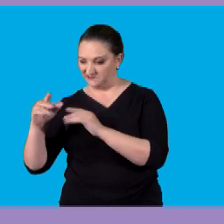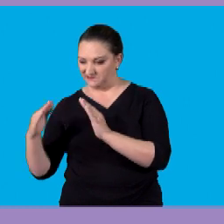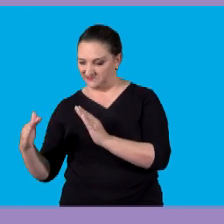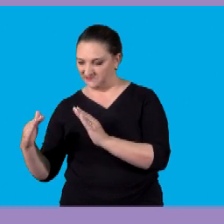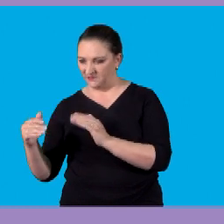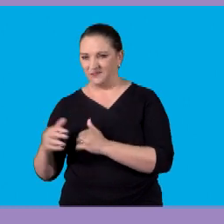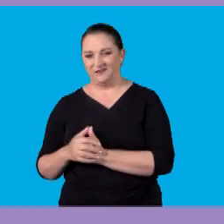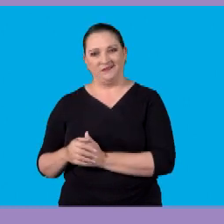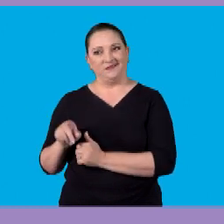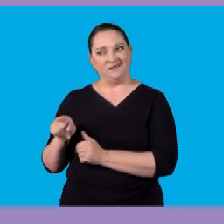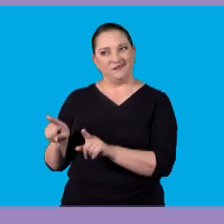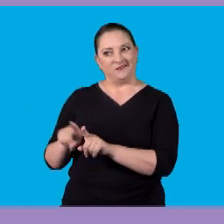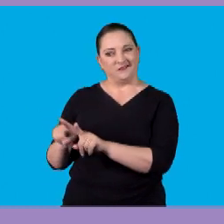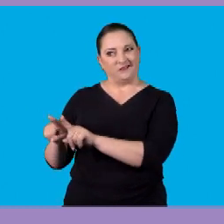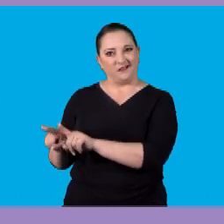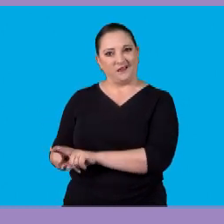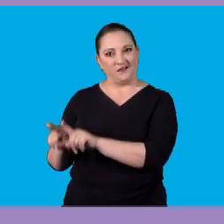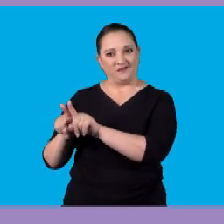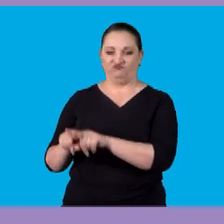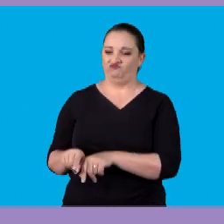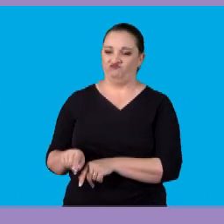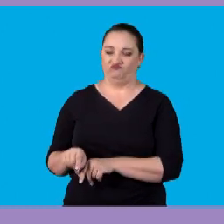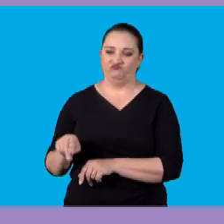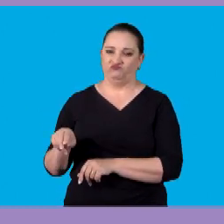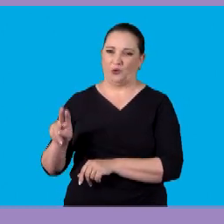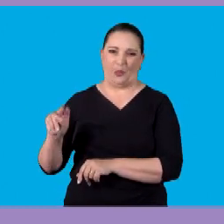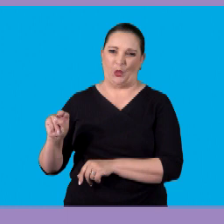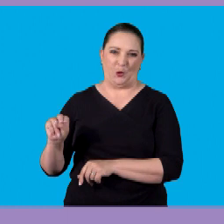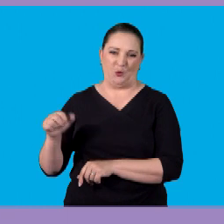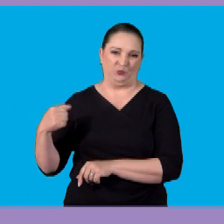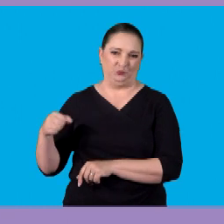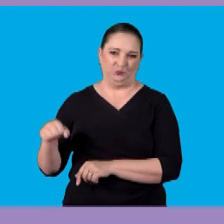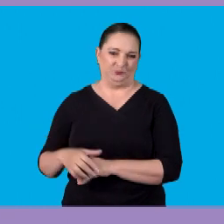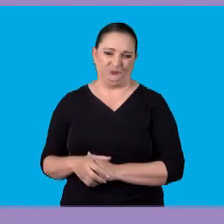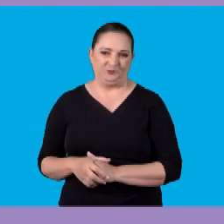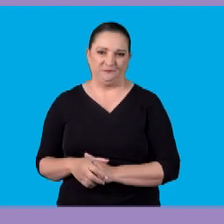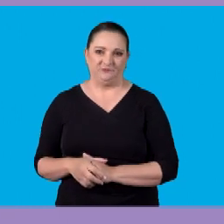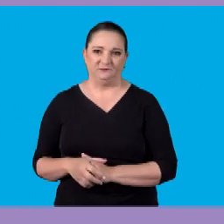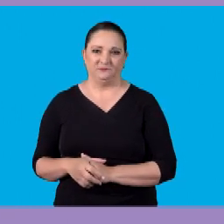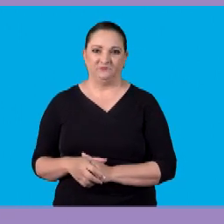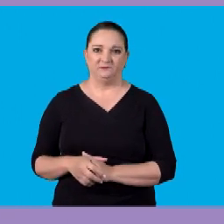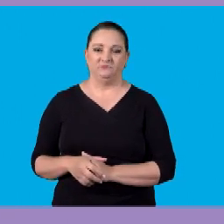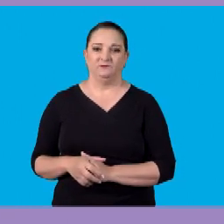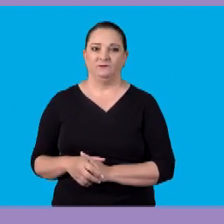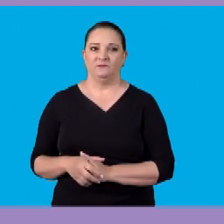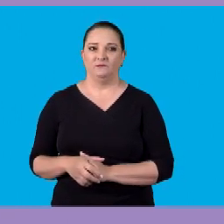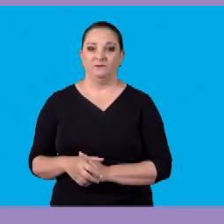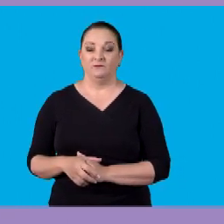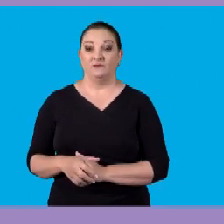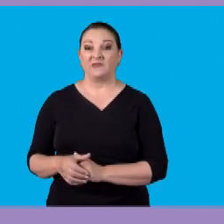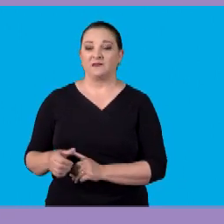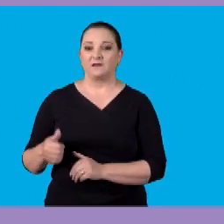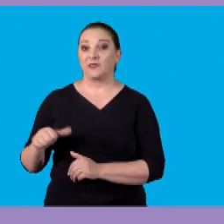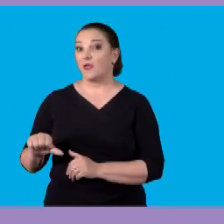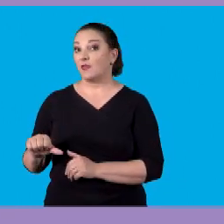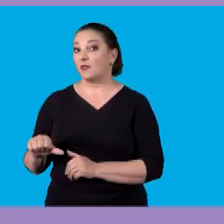sides that are equal? The answer there would be a no. A trapezium does not have adjacent